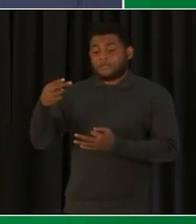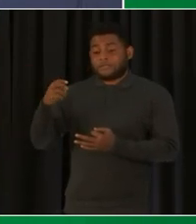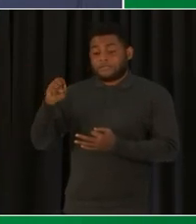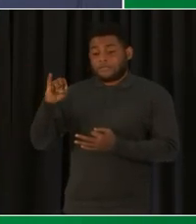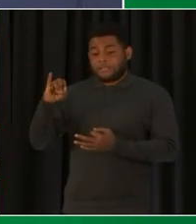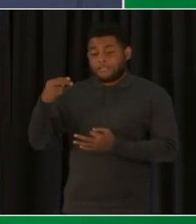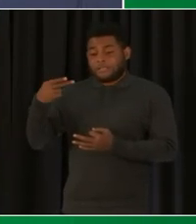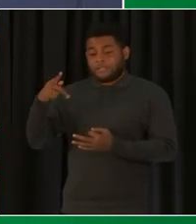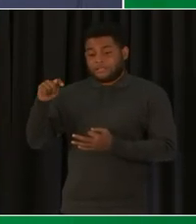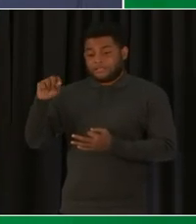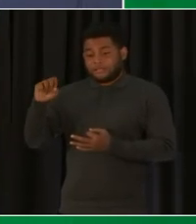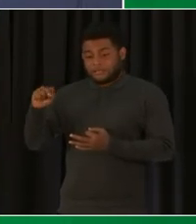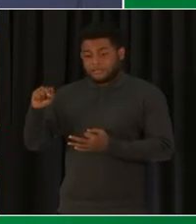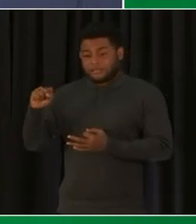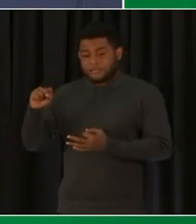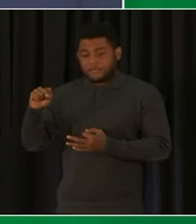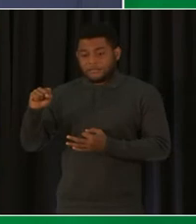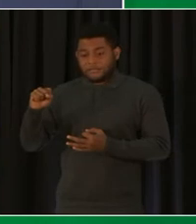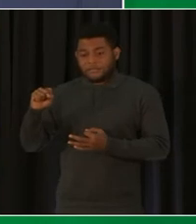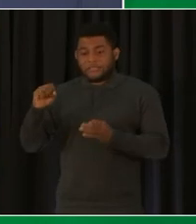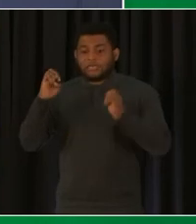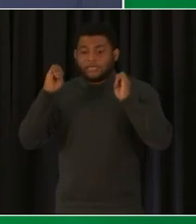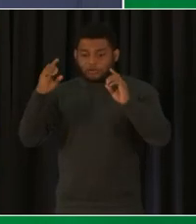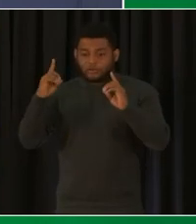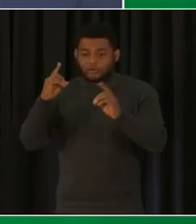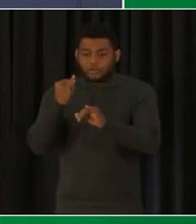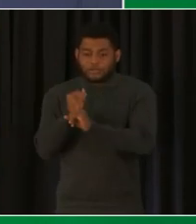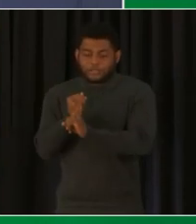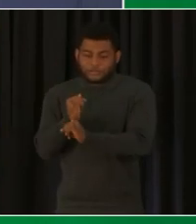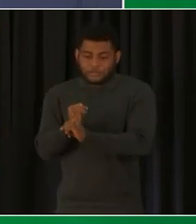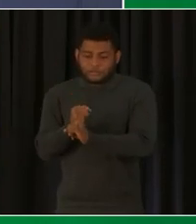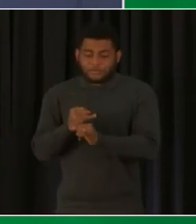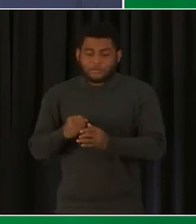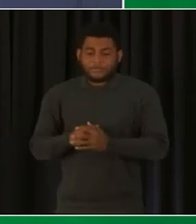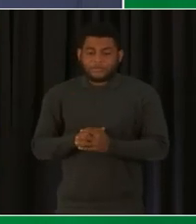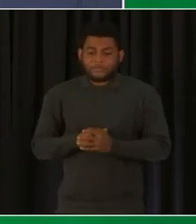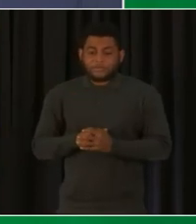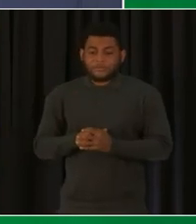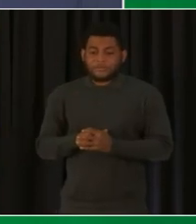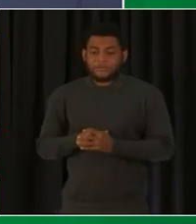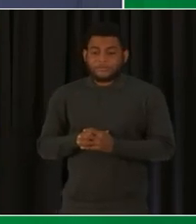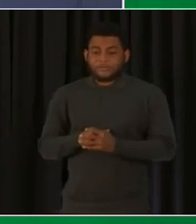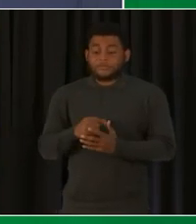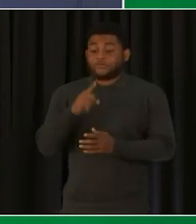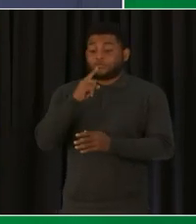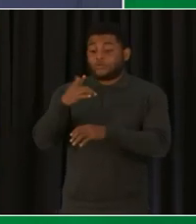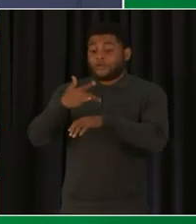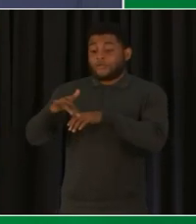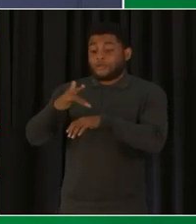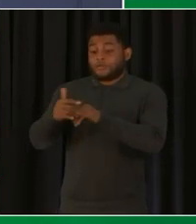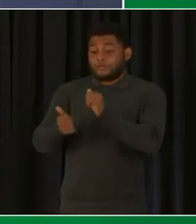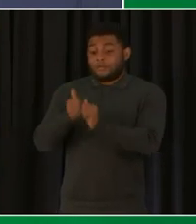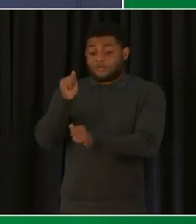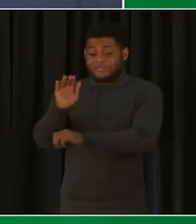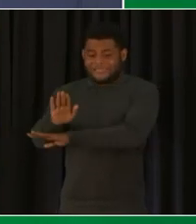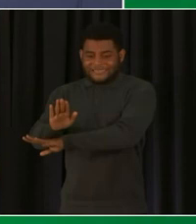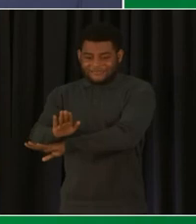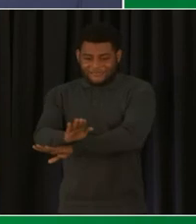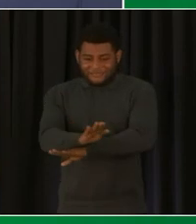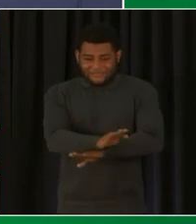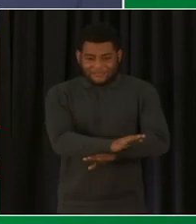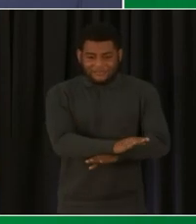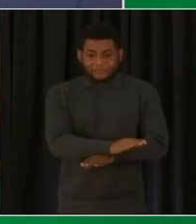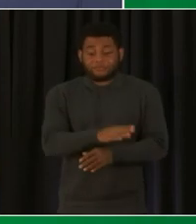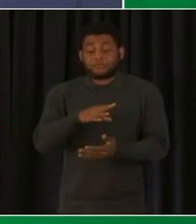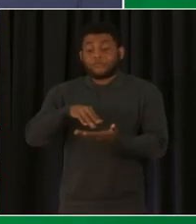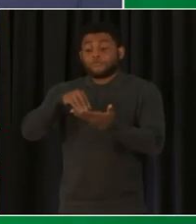times that they're available, but they are available most evenings, and students can go and